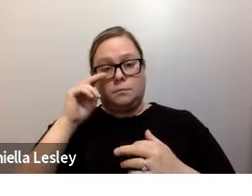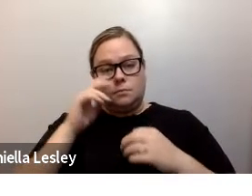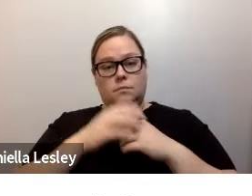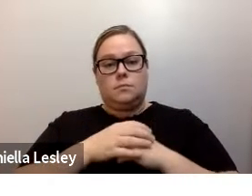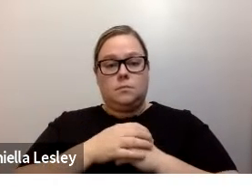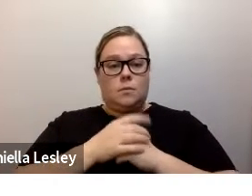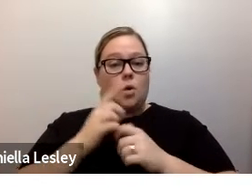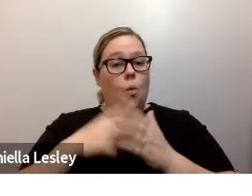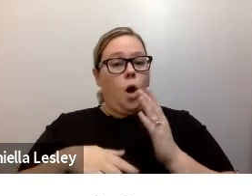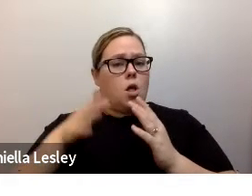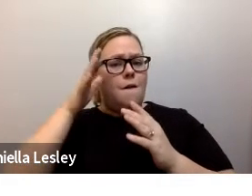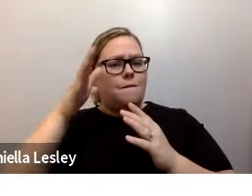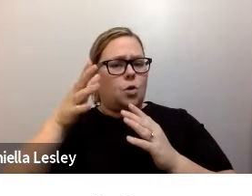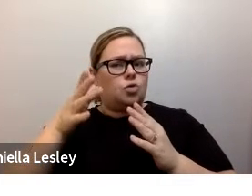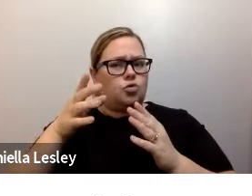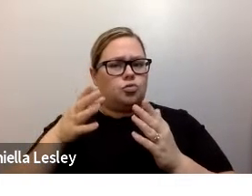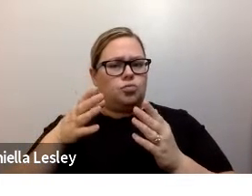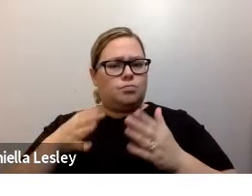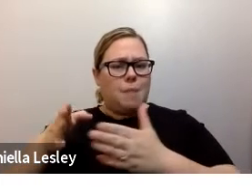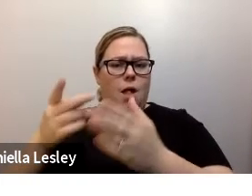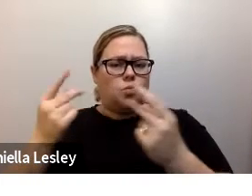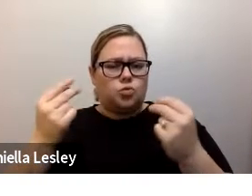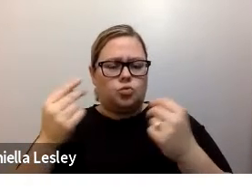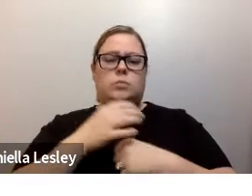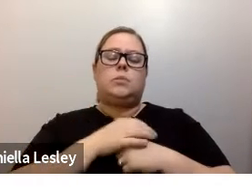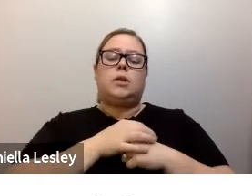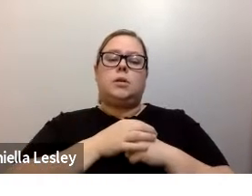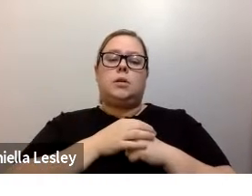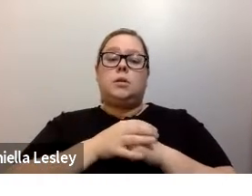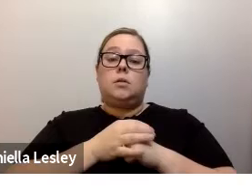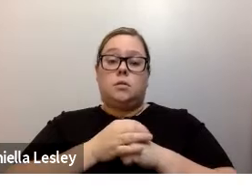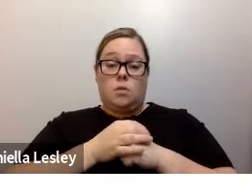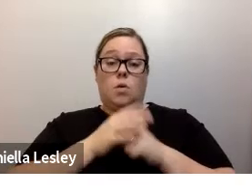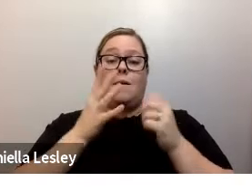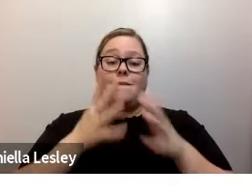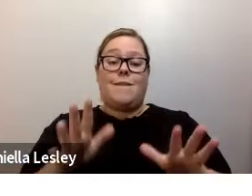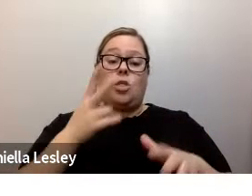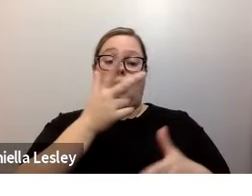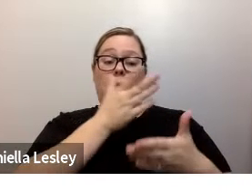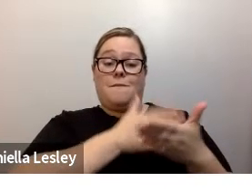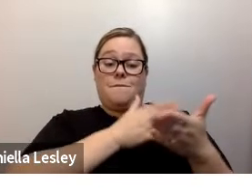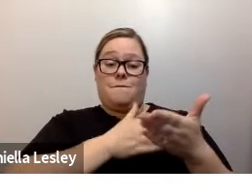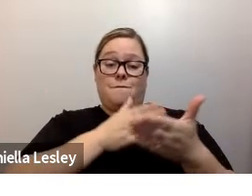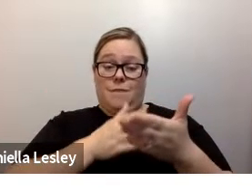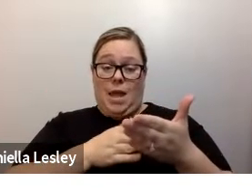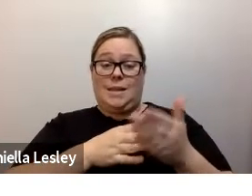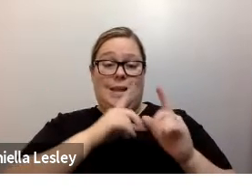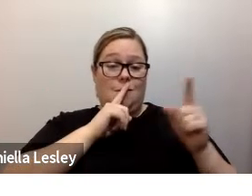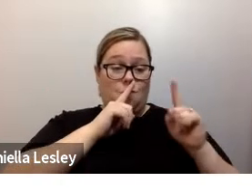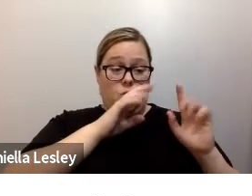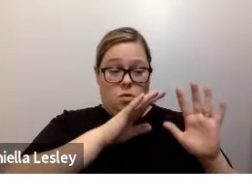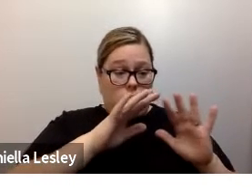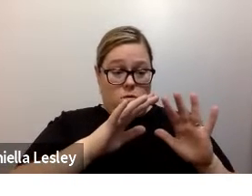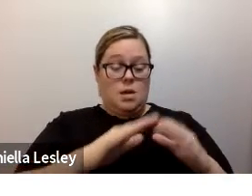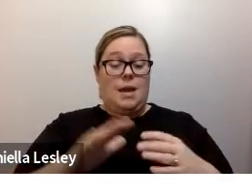So what are our future directions with this project? When we're done with the 3 phases of the qualitative interviewing, we want to compare